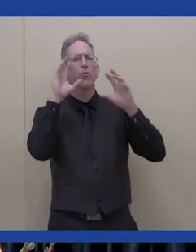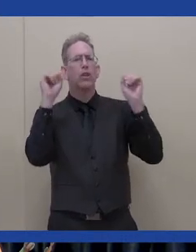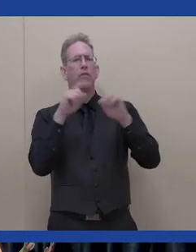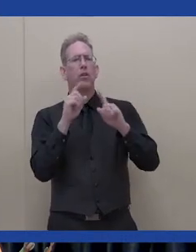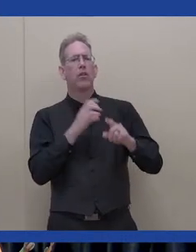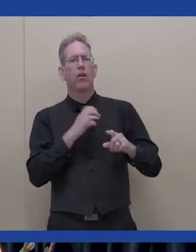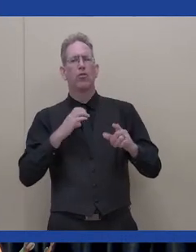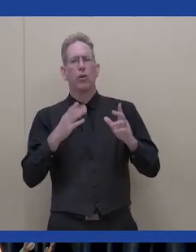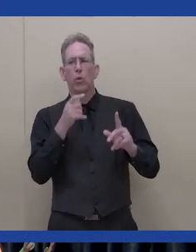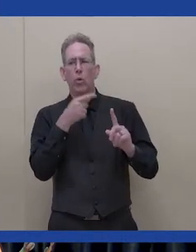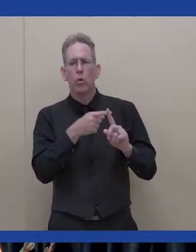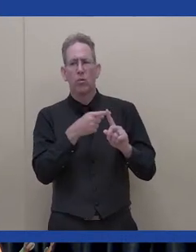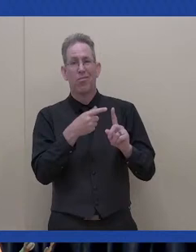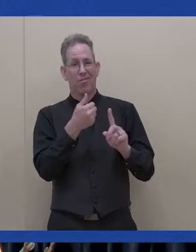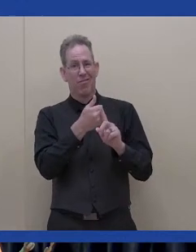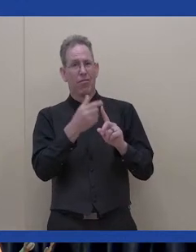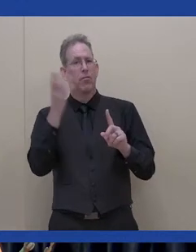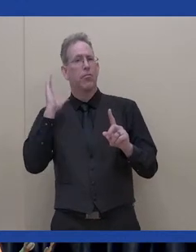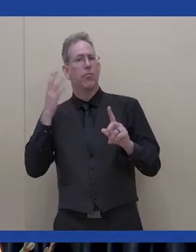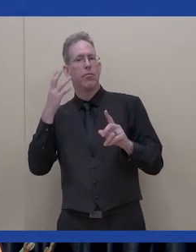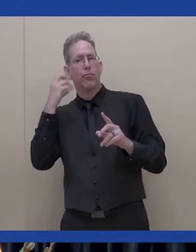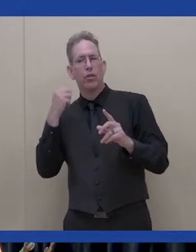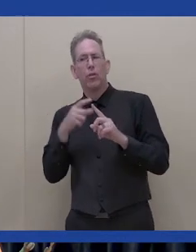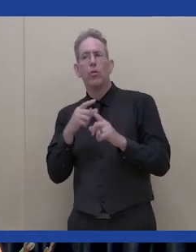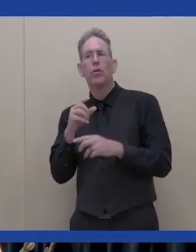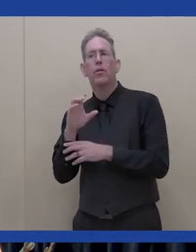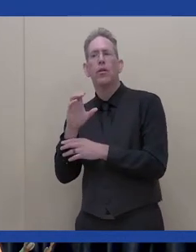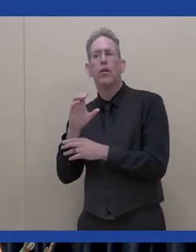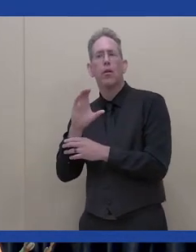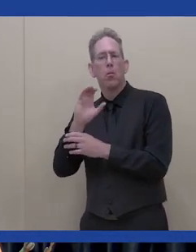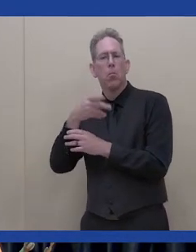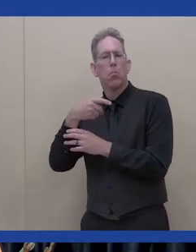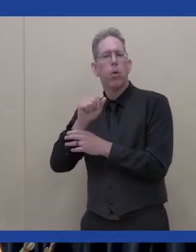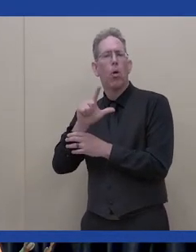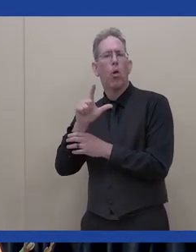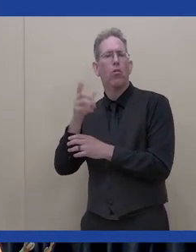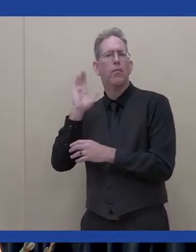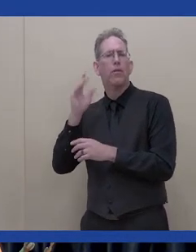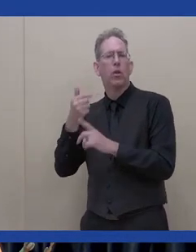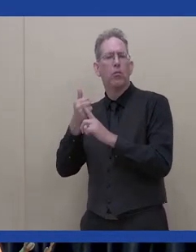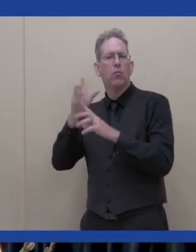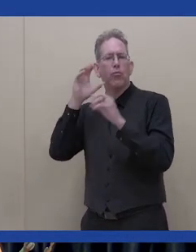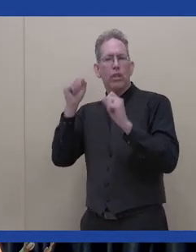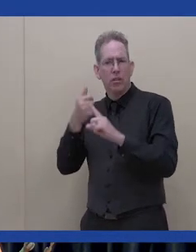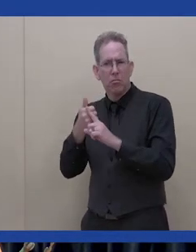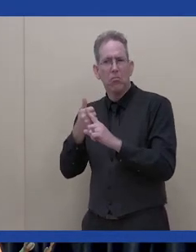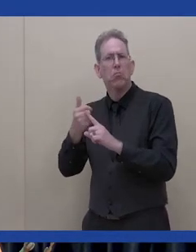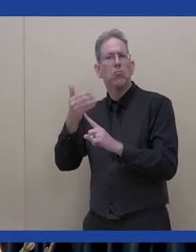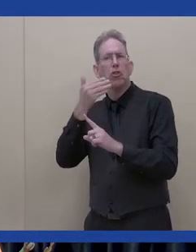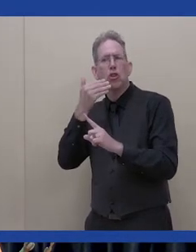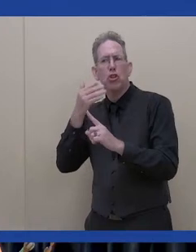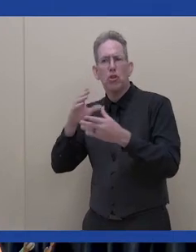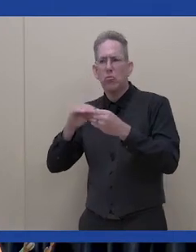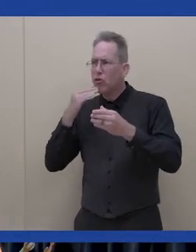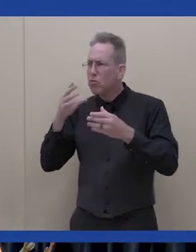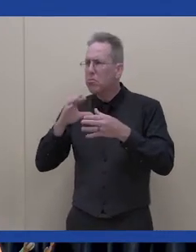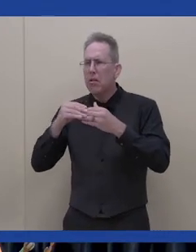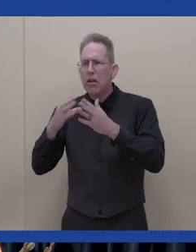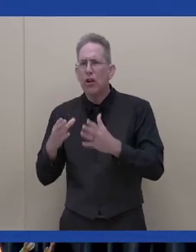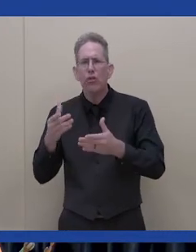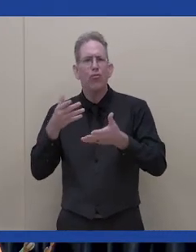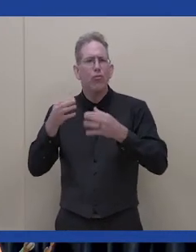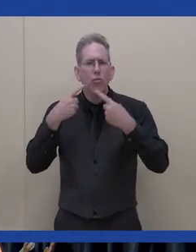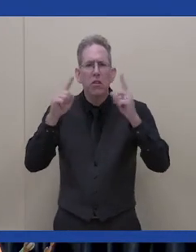outgoing council president, Karen Paul. She gave us excellent leadership in this last 2 years, as well as her 16 years